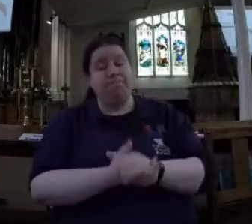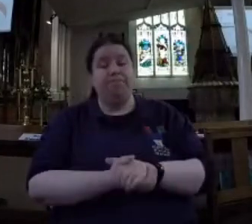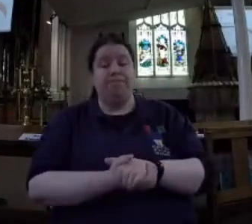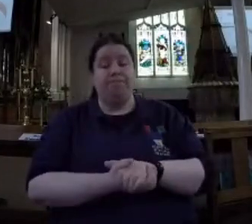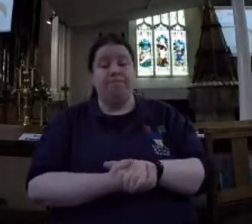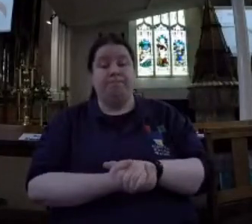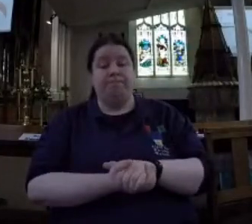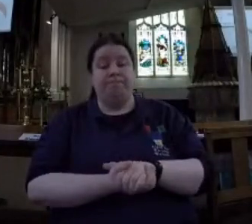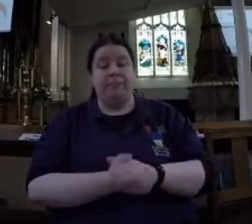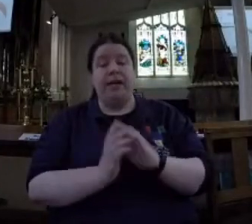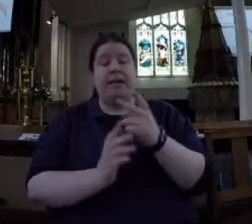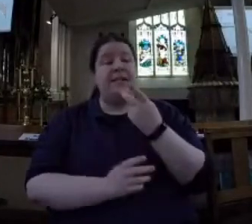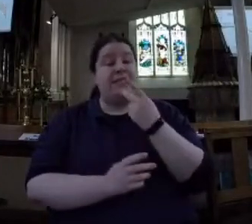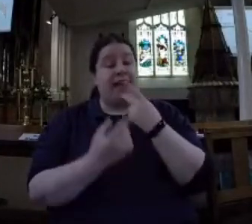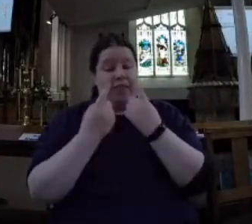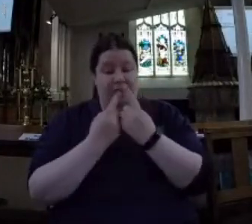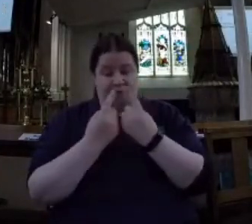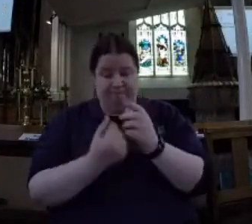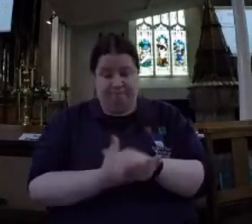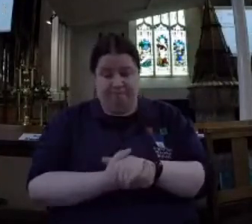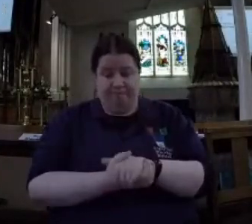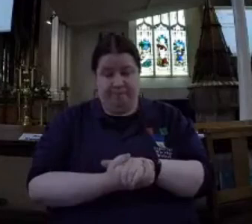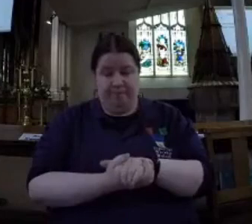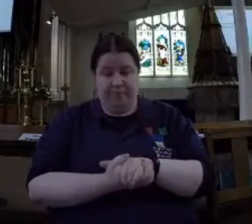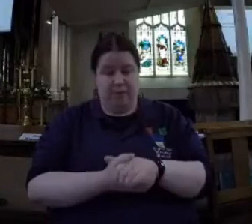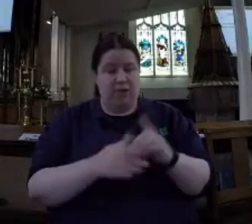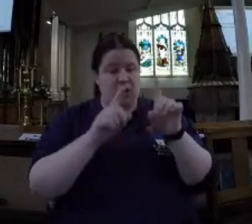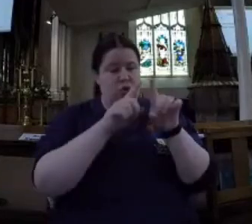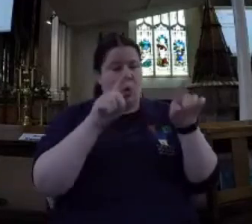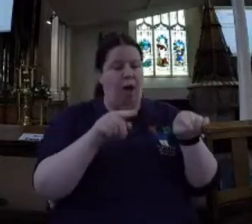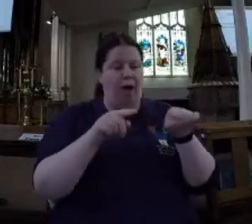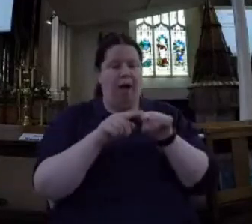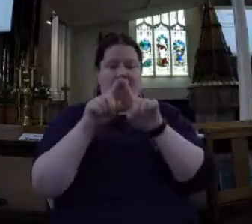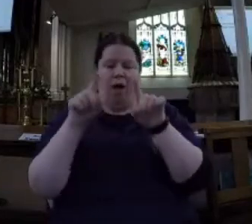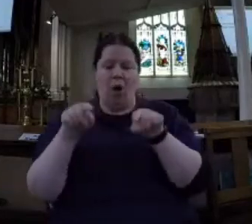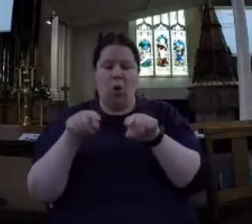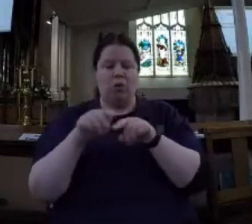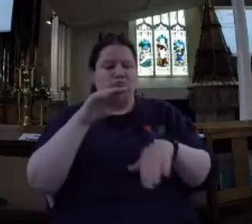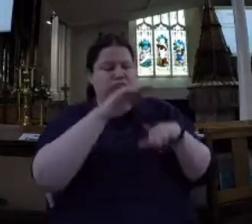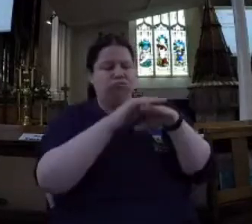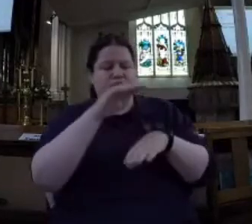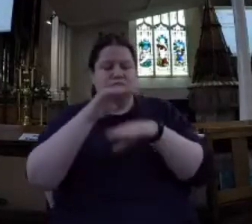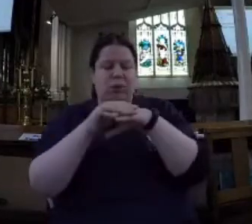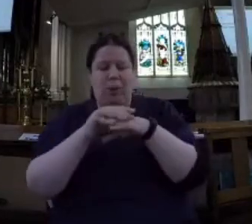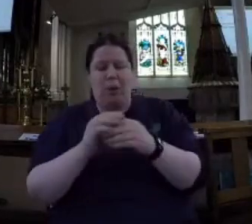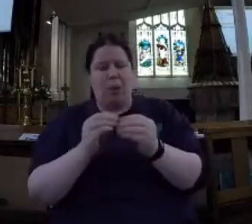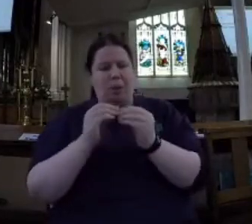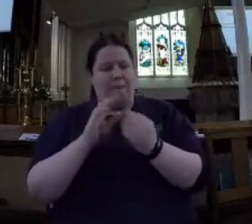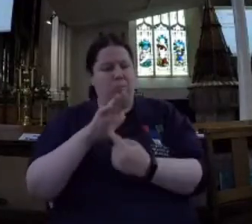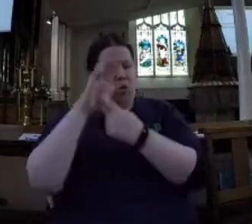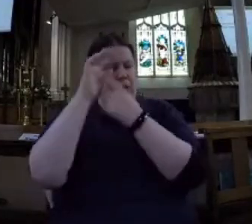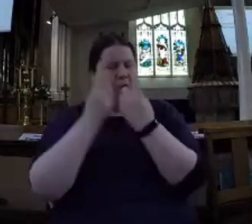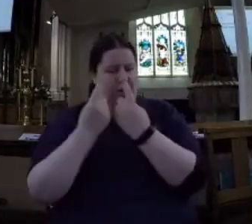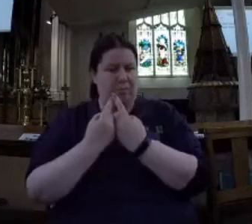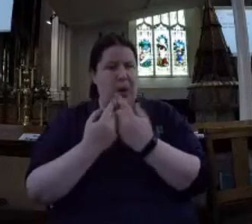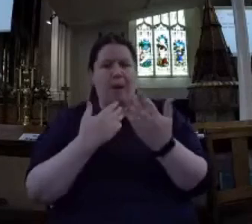The second thing about how to play is we need to fill each square with what matters most. You know, many games take place on a